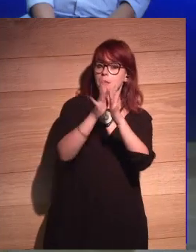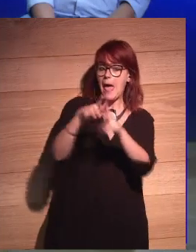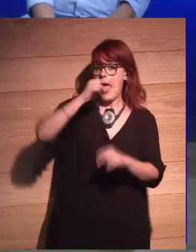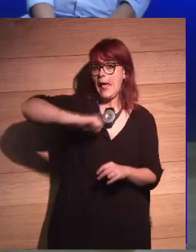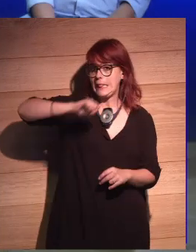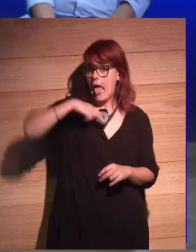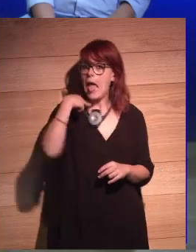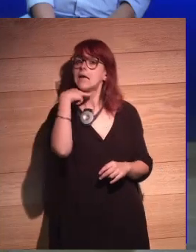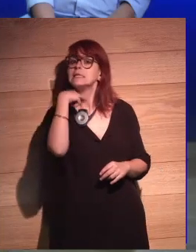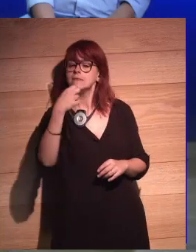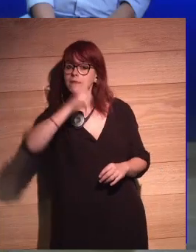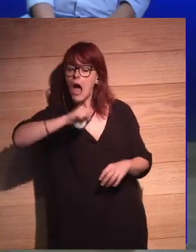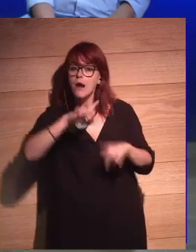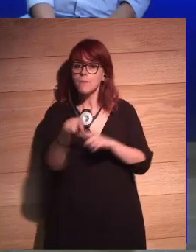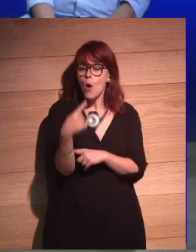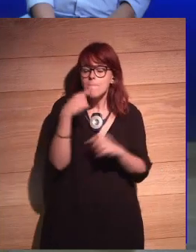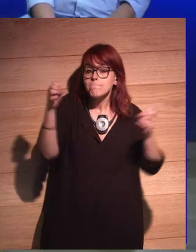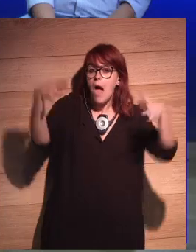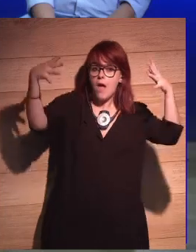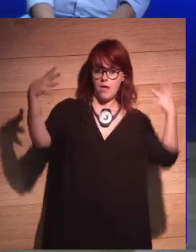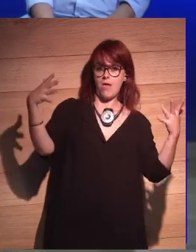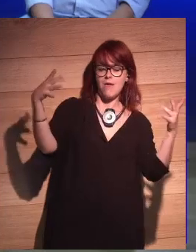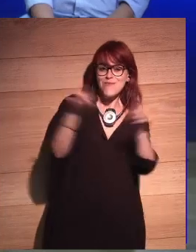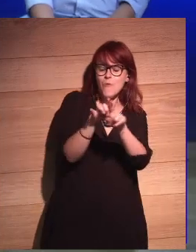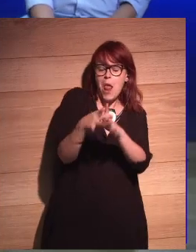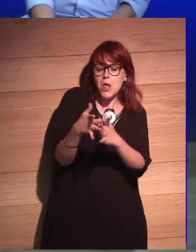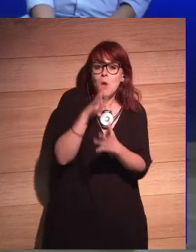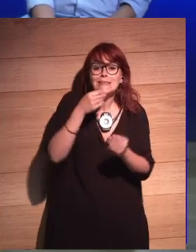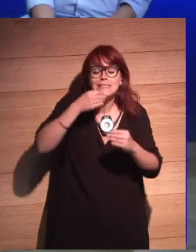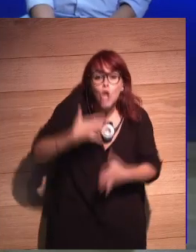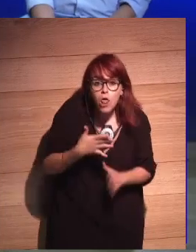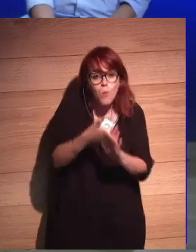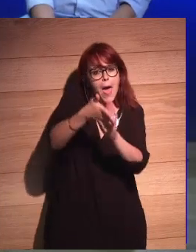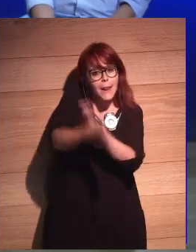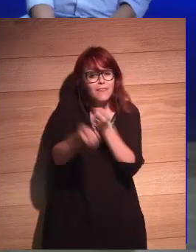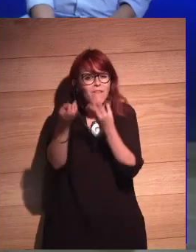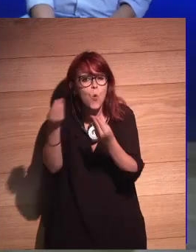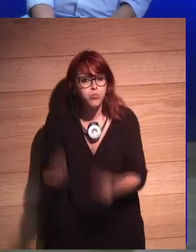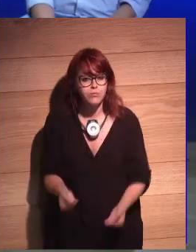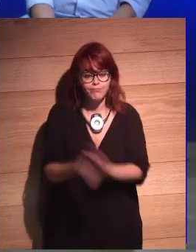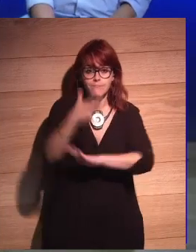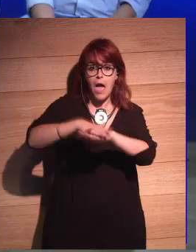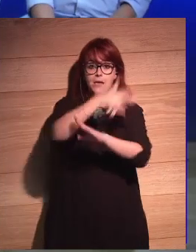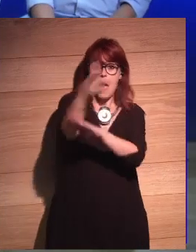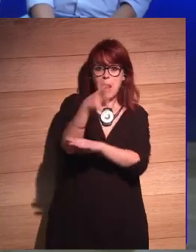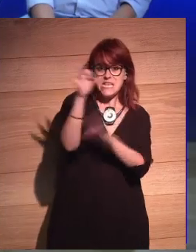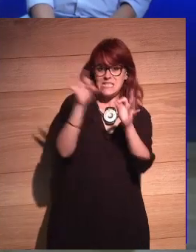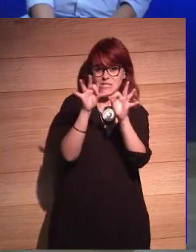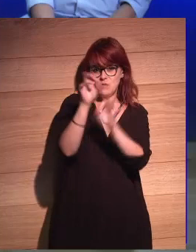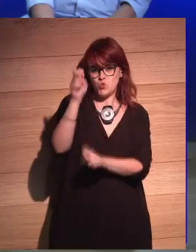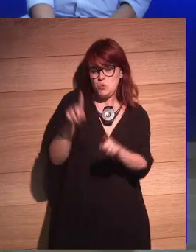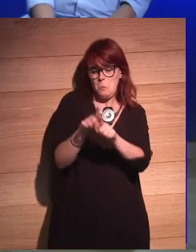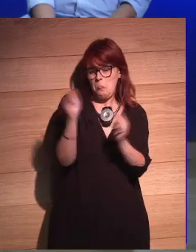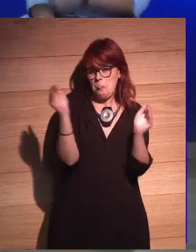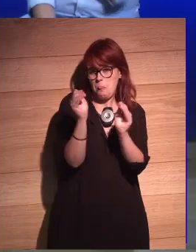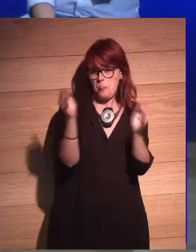piano, oh, that's right, that's great. They started to sing, they started to improvise. It was magic. That was a great storytelling. It was